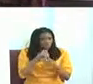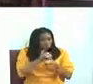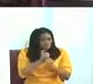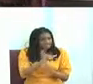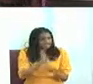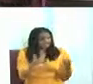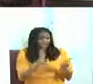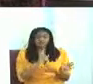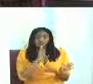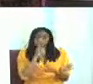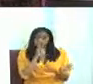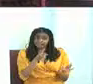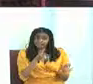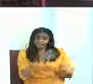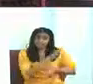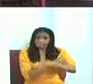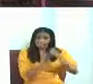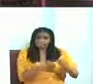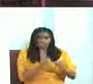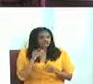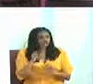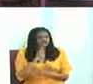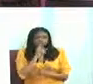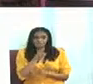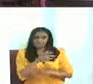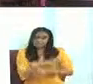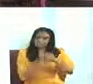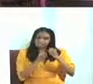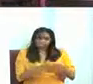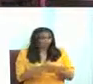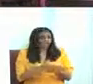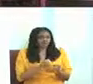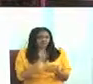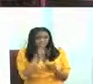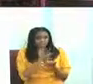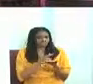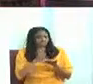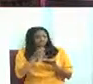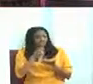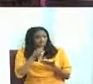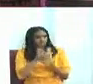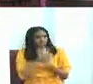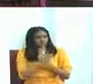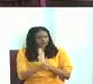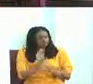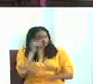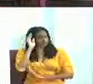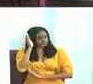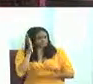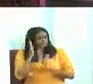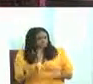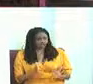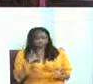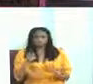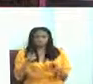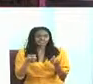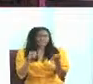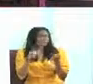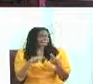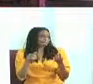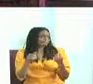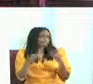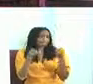very powerful. She's a very powerful and anointed and gifted speaker, and we have her come lots of times over